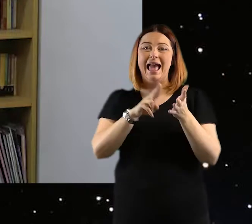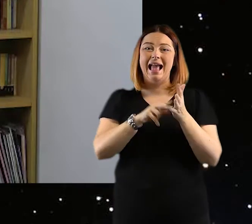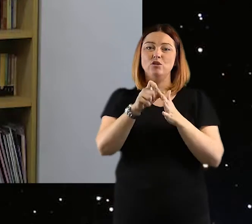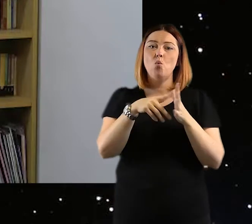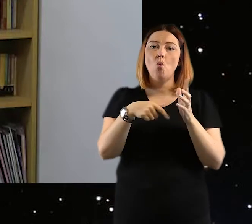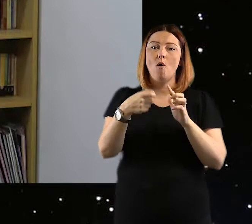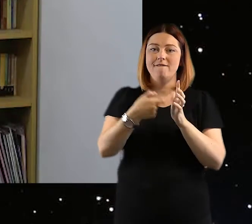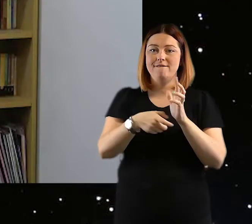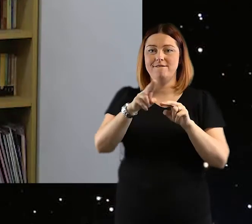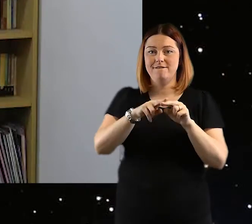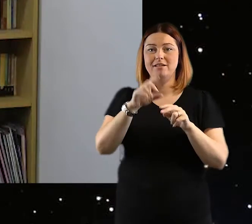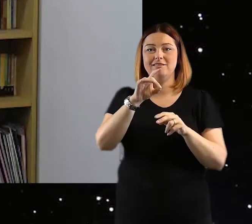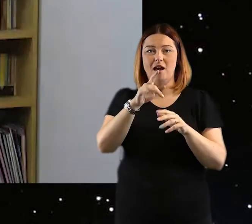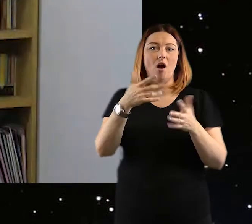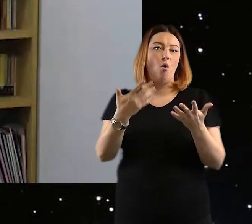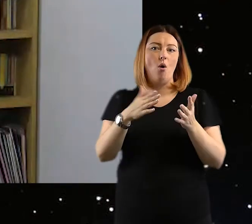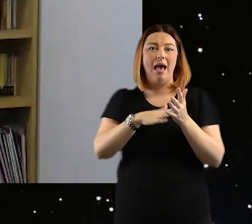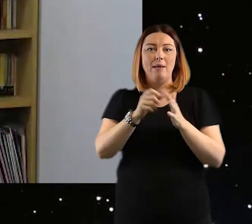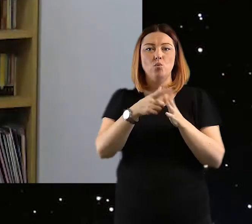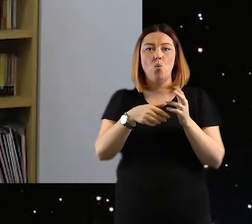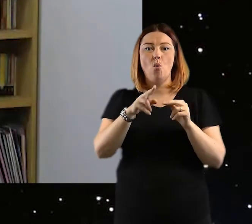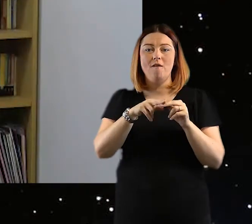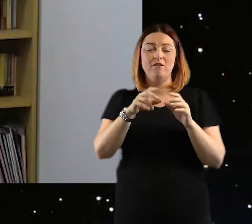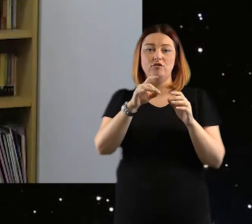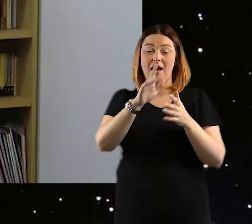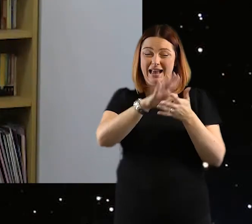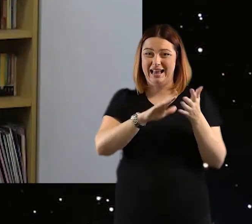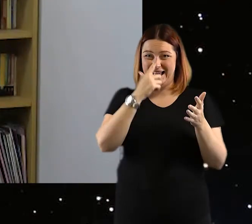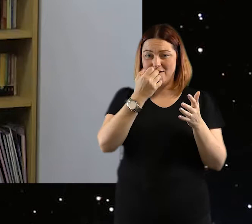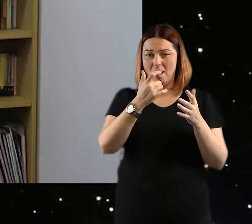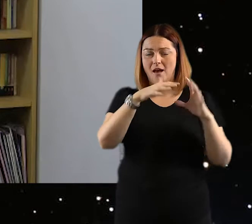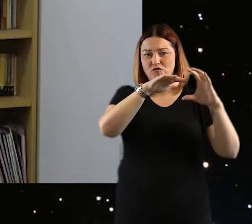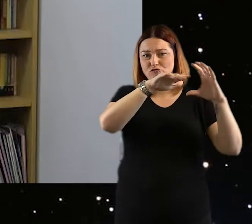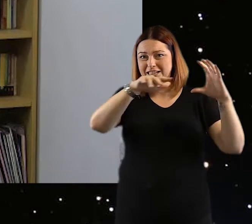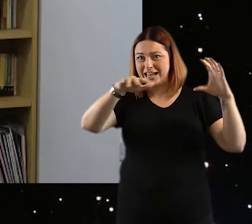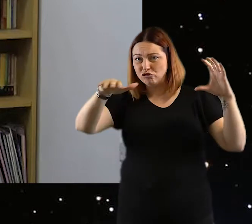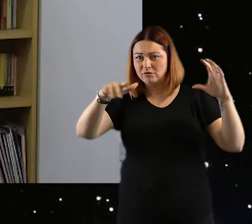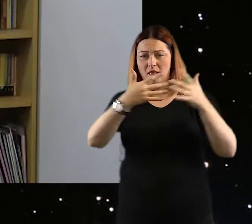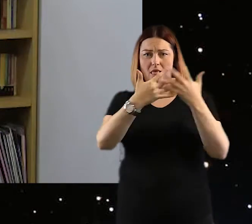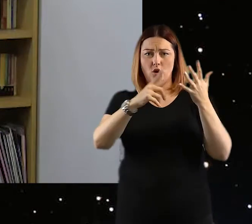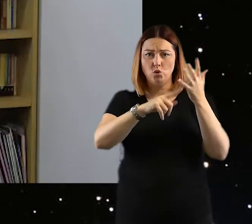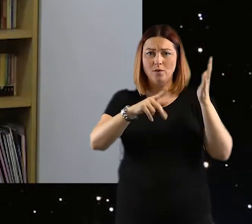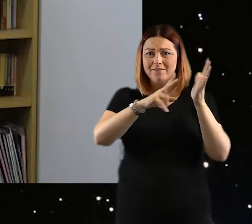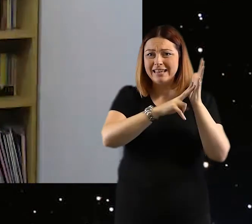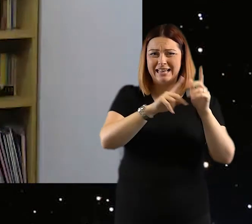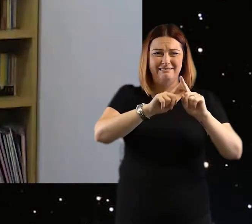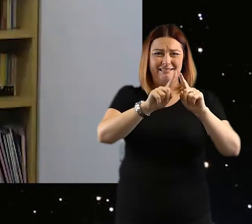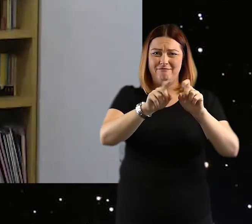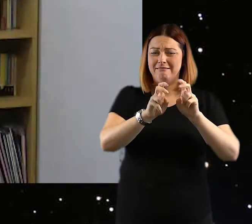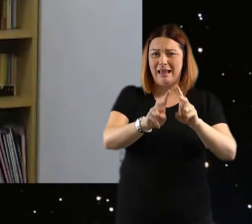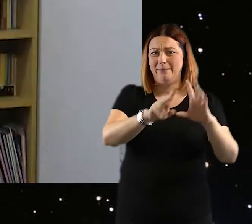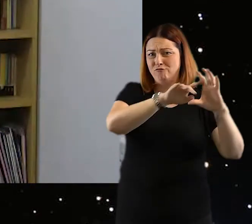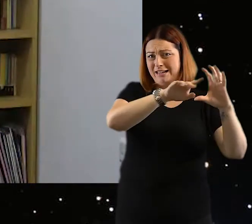Mm-hmm. So M dwarf stars, these red dwarf stars, they can be quite active. There can be a lot of sort of X-ray radiation, extreme ultraviolet